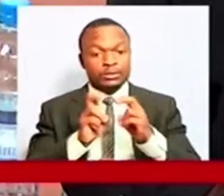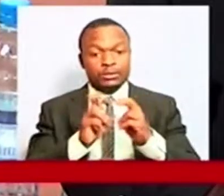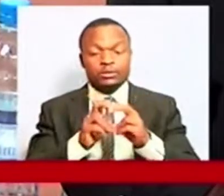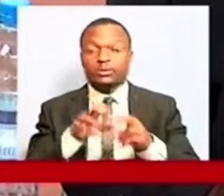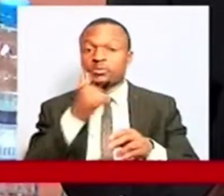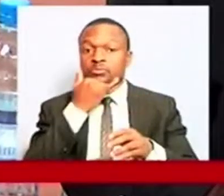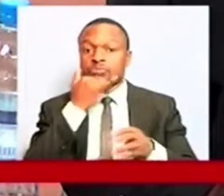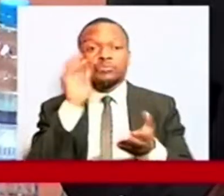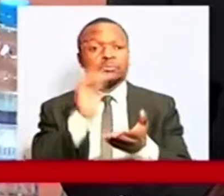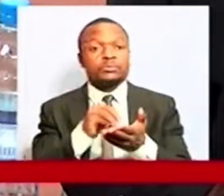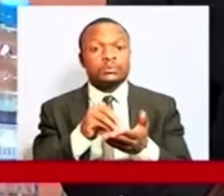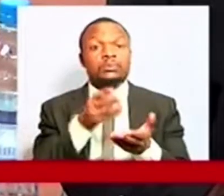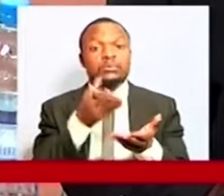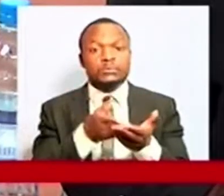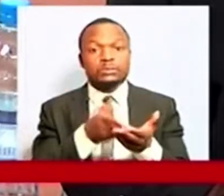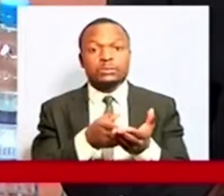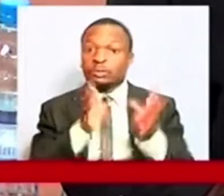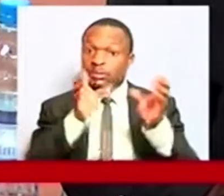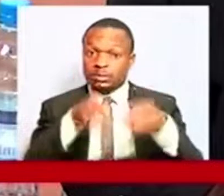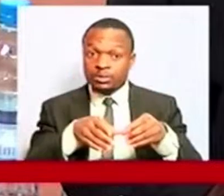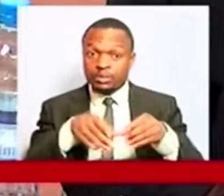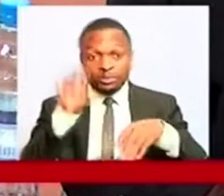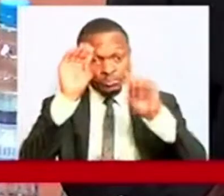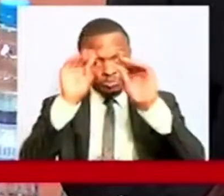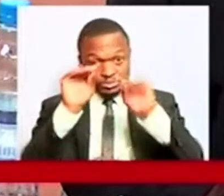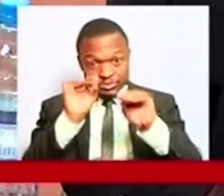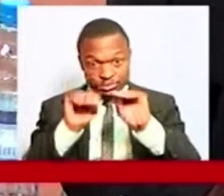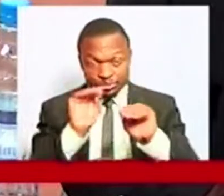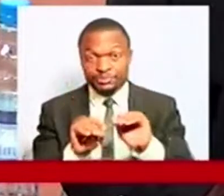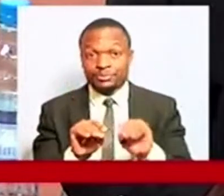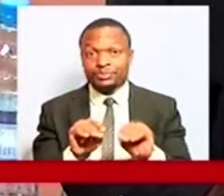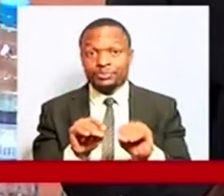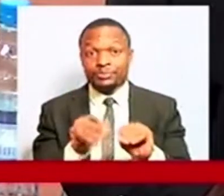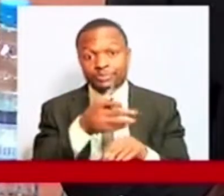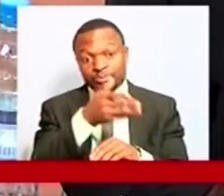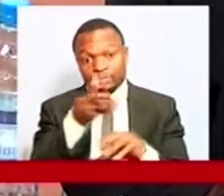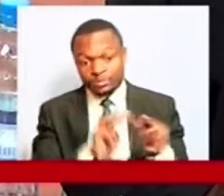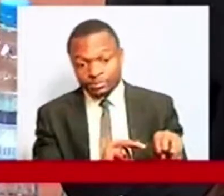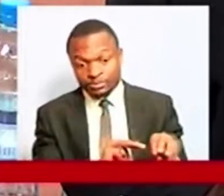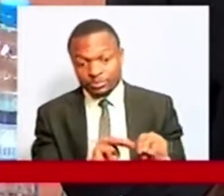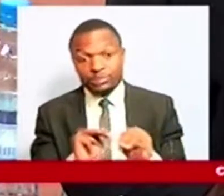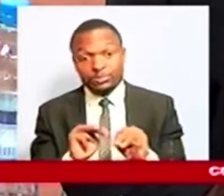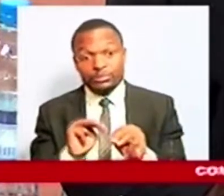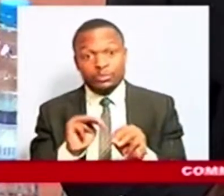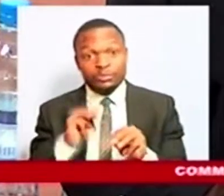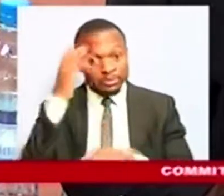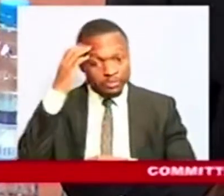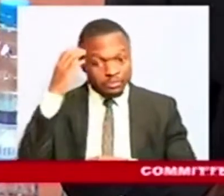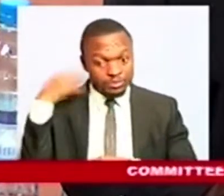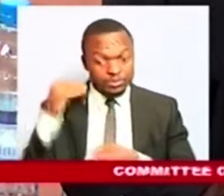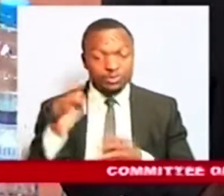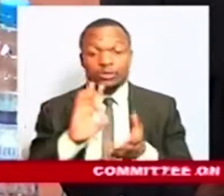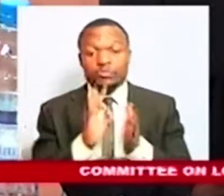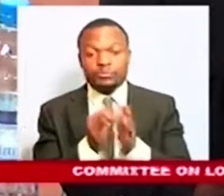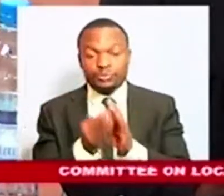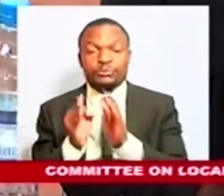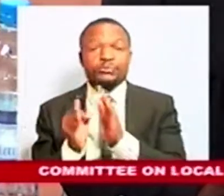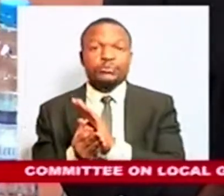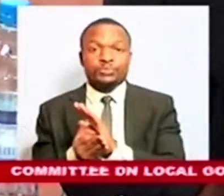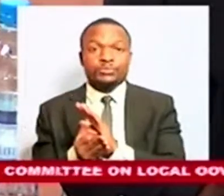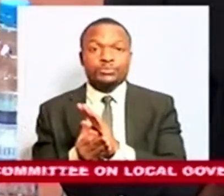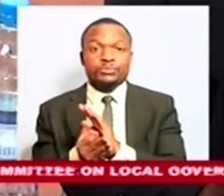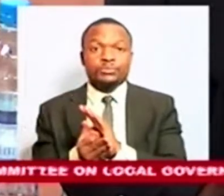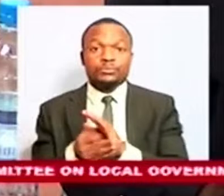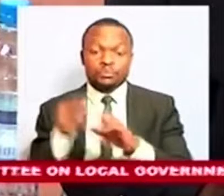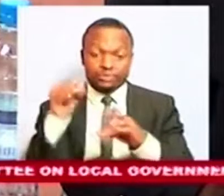is the period when the Civic Center was being renovated. Consequently, there was a movement of officers and files within the Civic Center